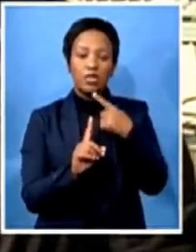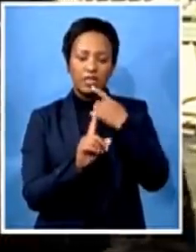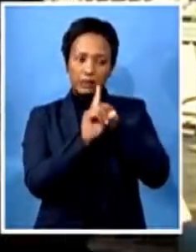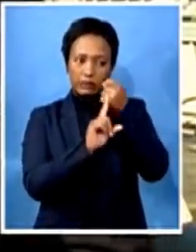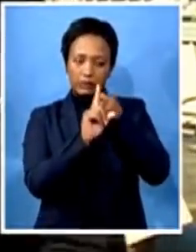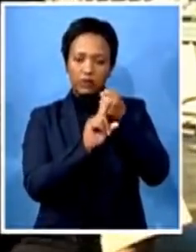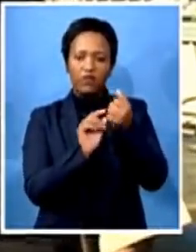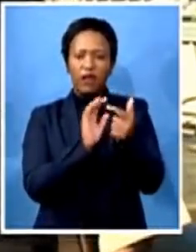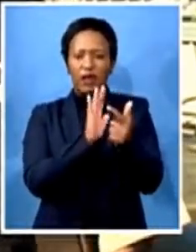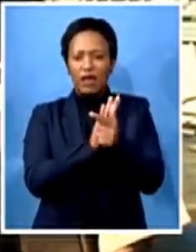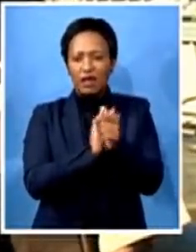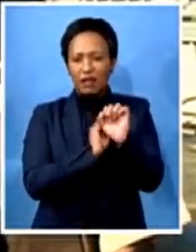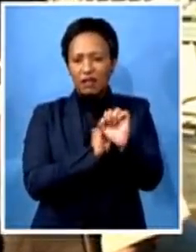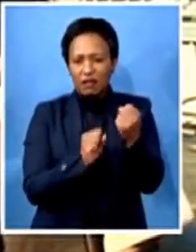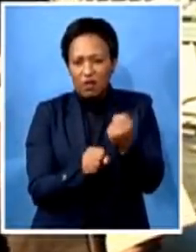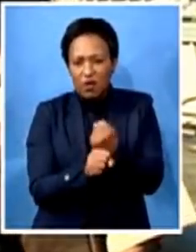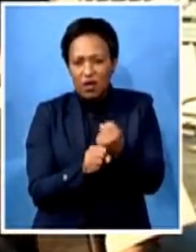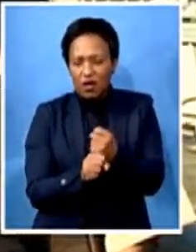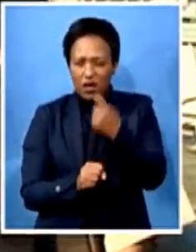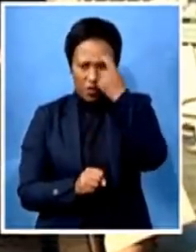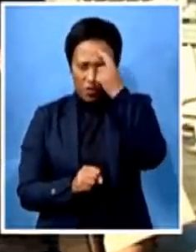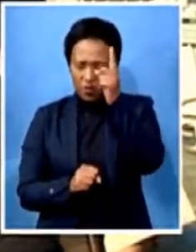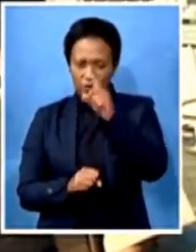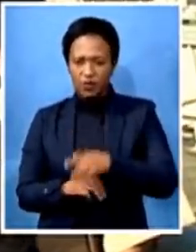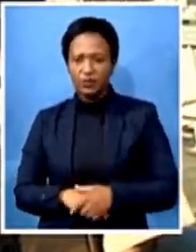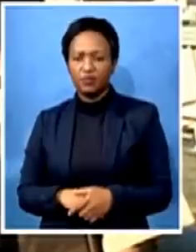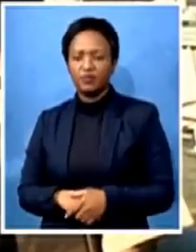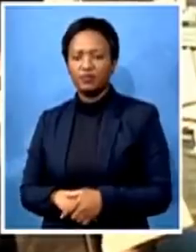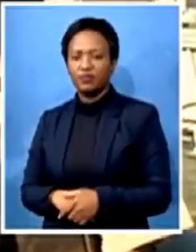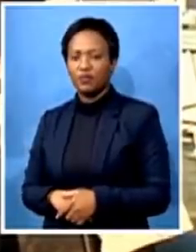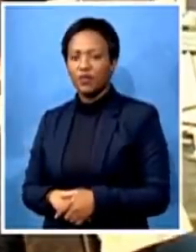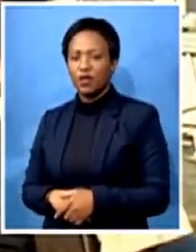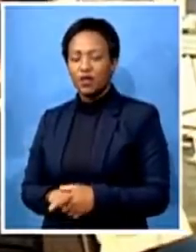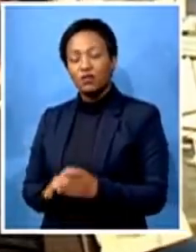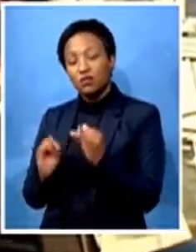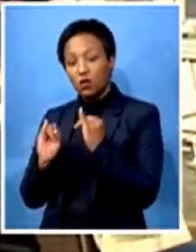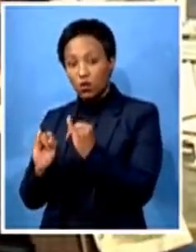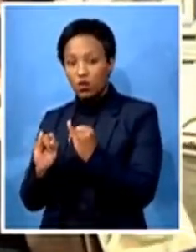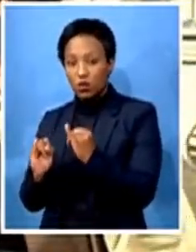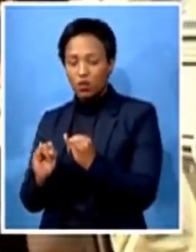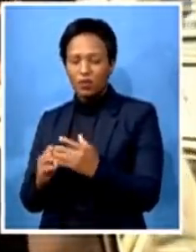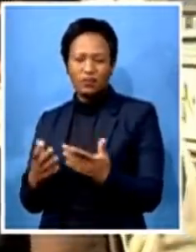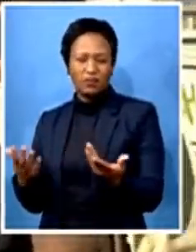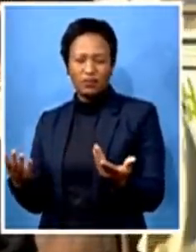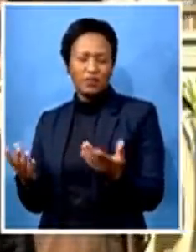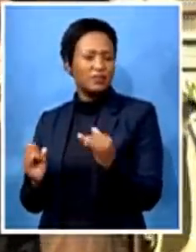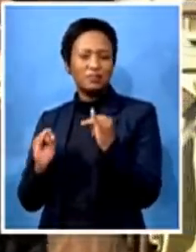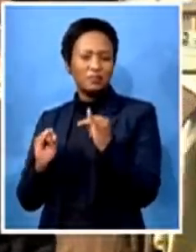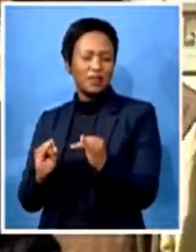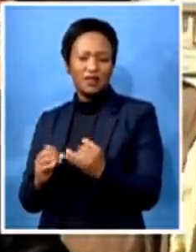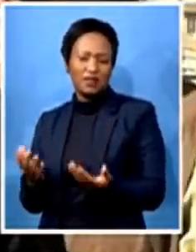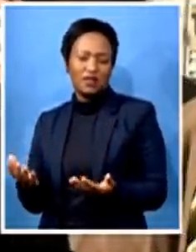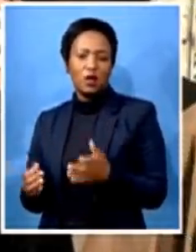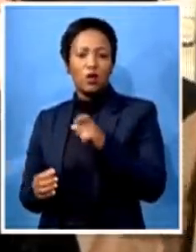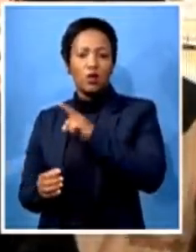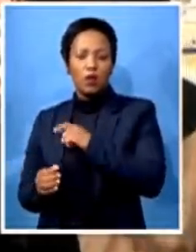of this situation? It's deplorable and it's pathetic, you know, when a lawyer who has been known